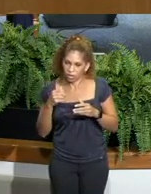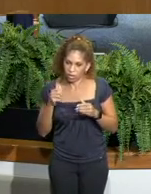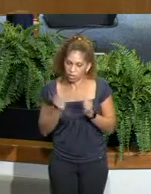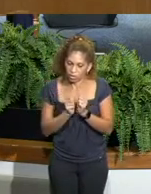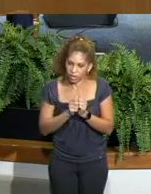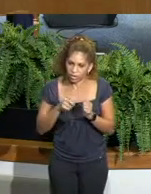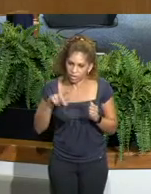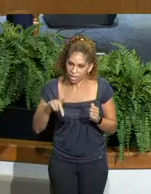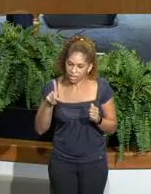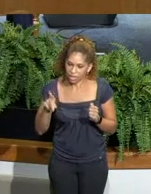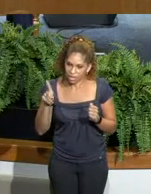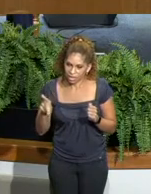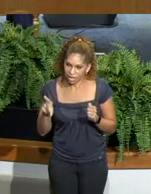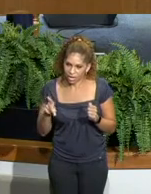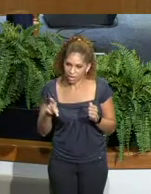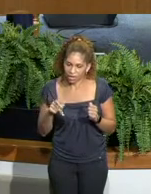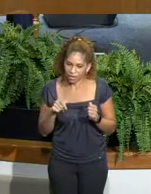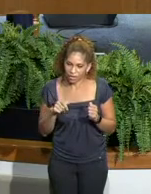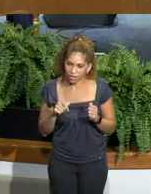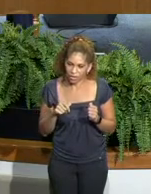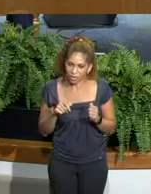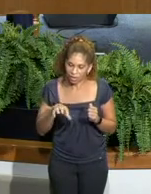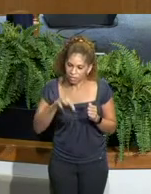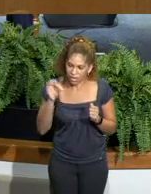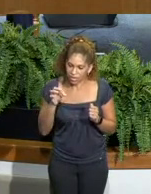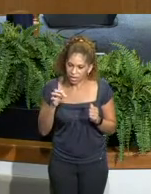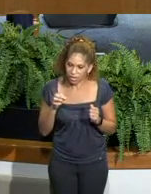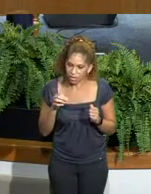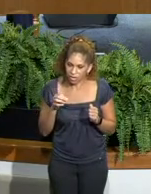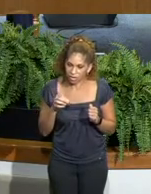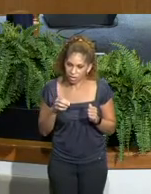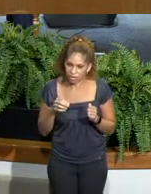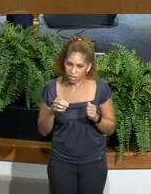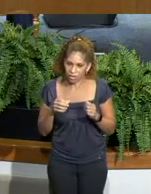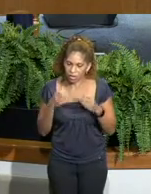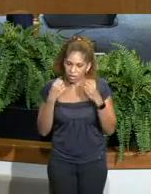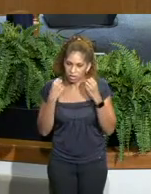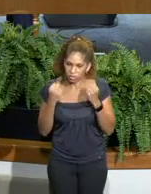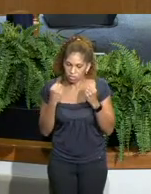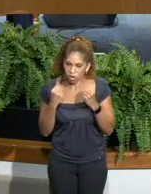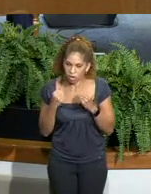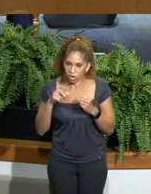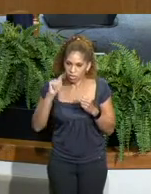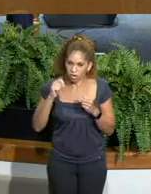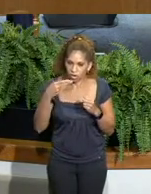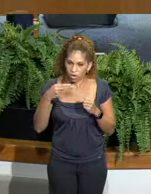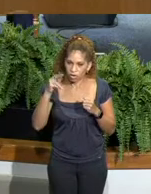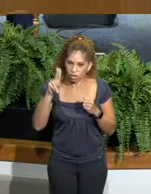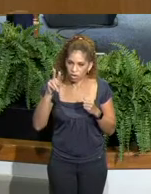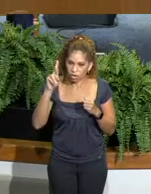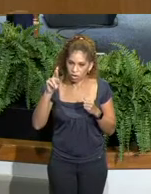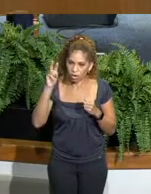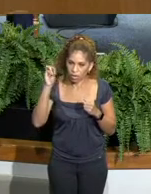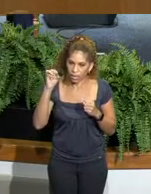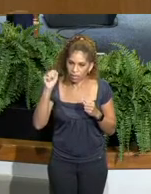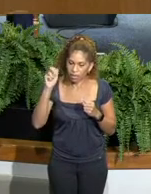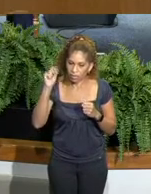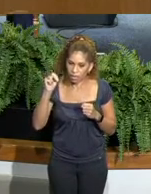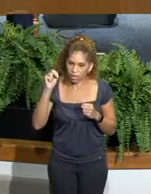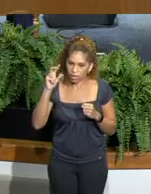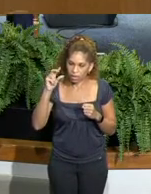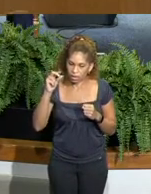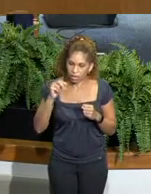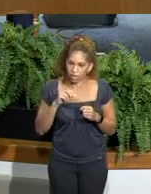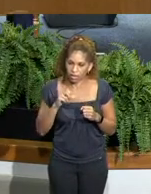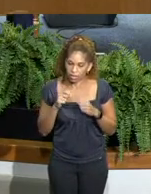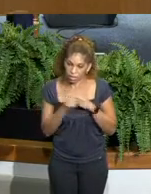Plessy versus Ferguson legalized it. It was picked up and continued by Strom Thurmond, Barry Goldwater, George Wallace. It became a political Southern